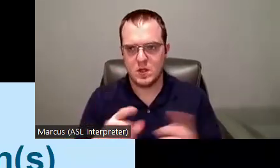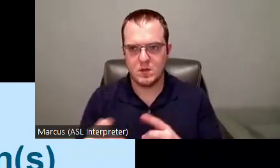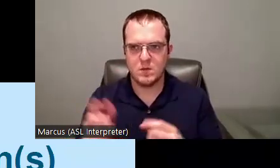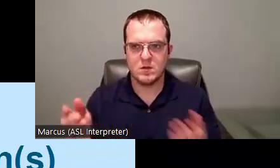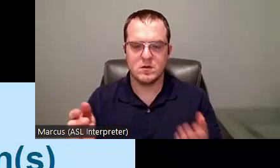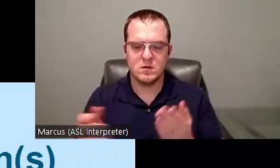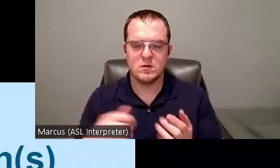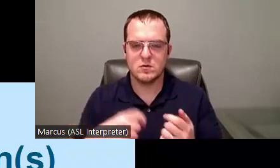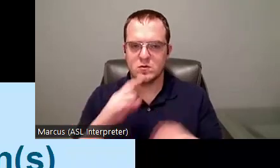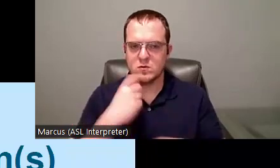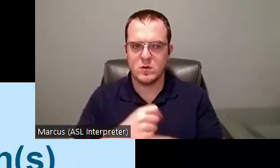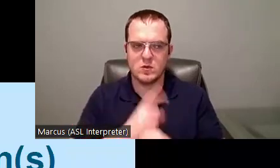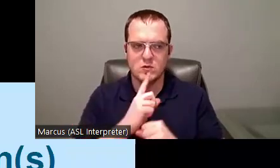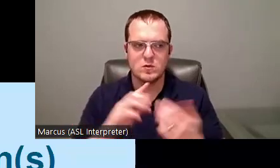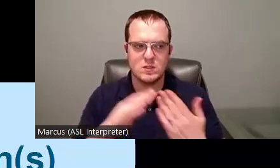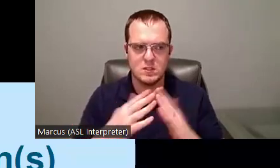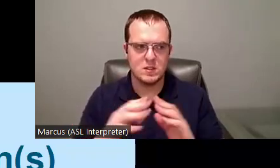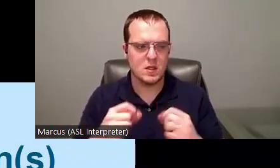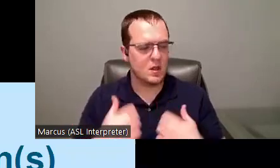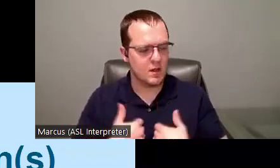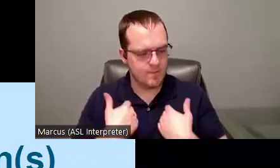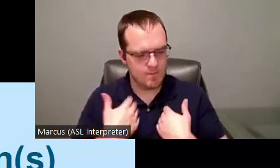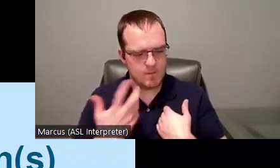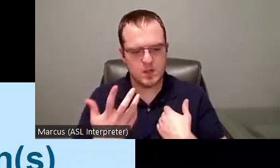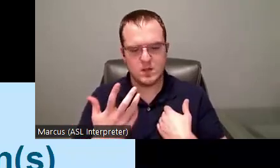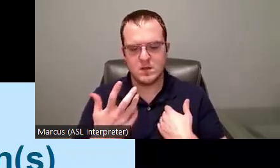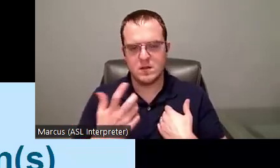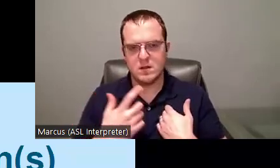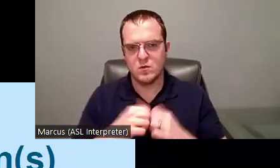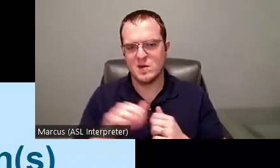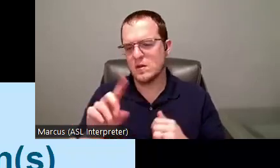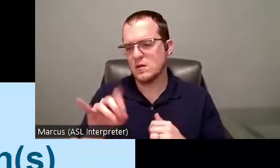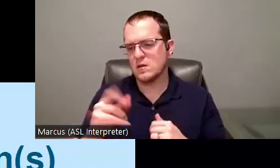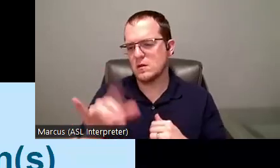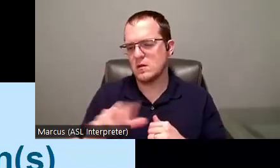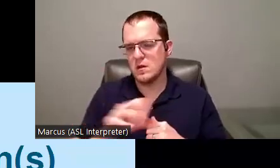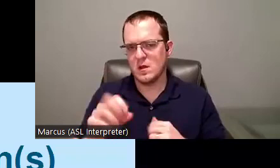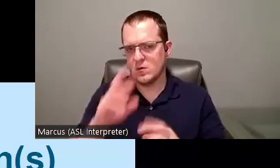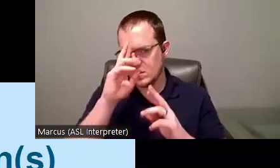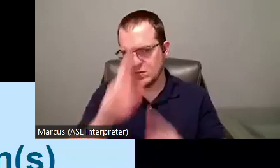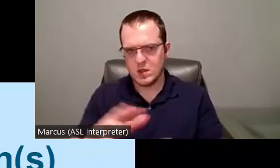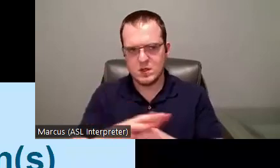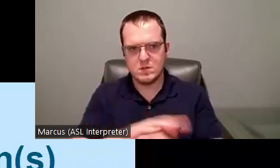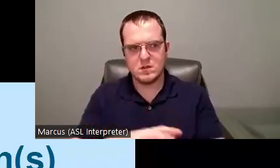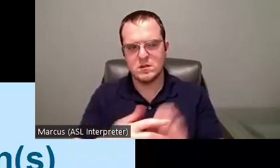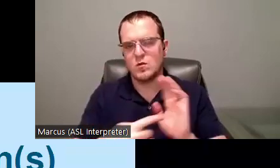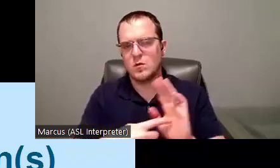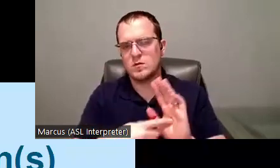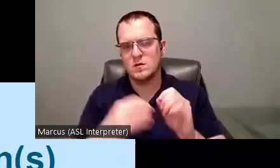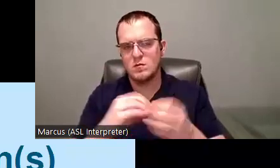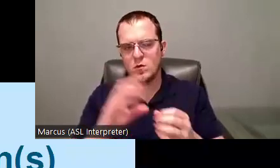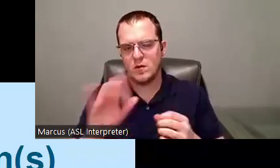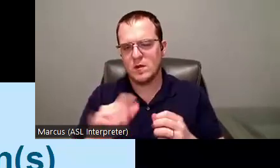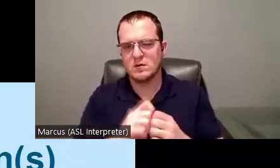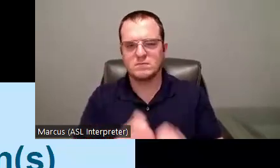in our city can live with dignity and respect, and having spaces that represent that is really